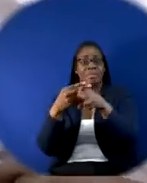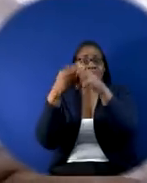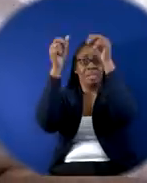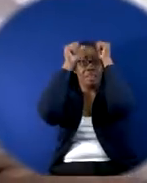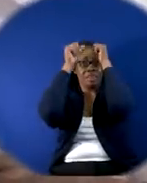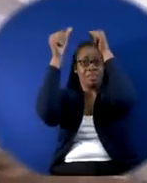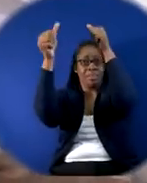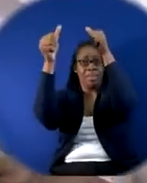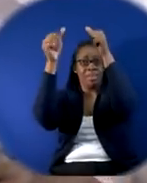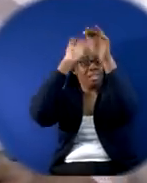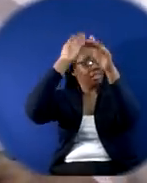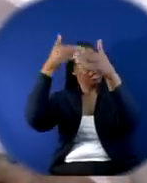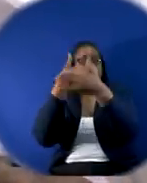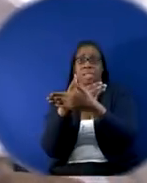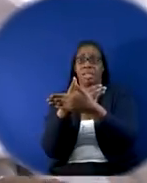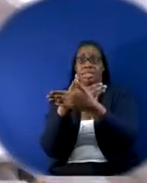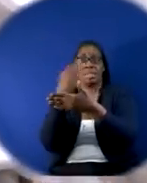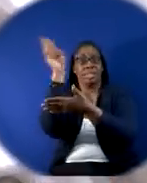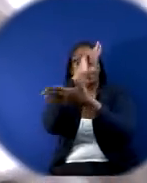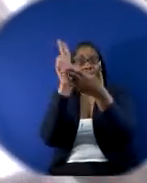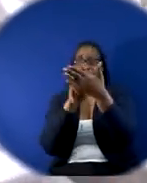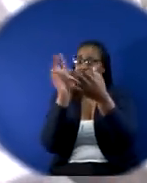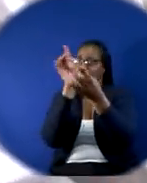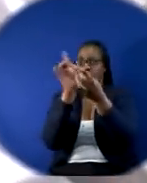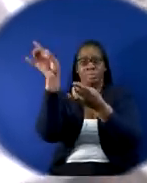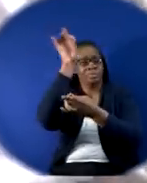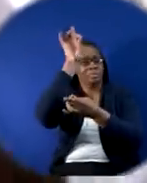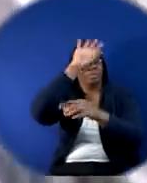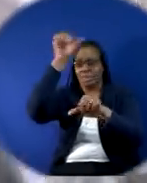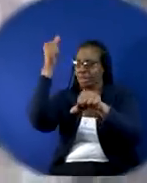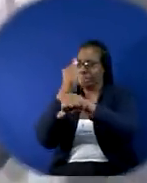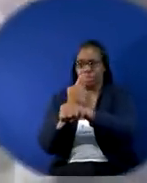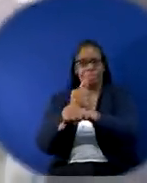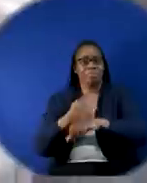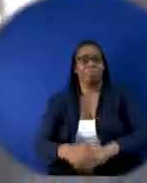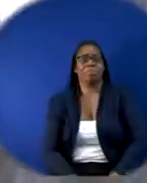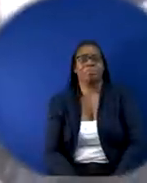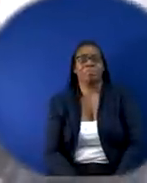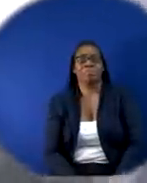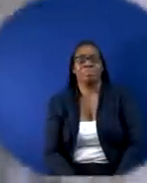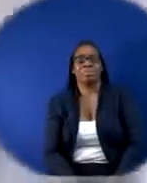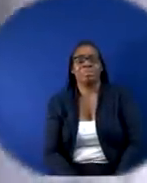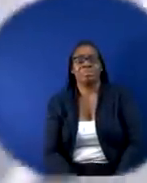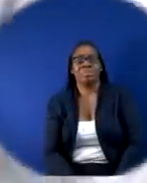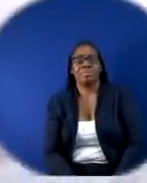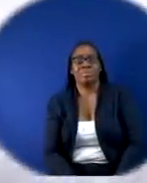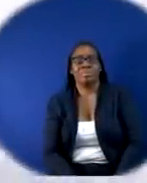of the Father, and of the Son, and of the Holy Ghost. Amen.